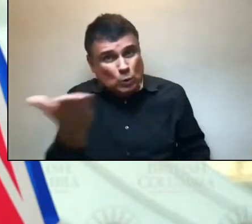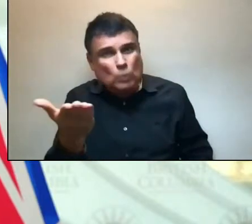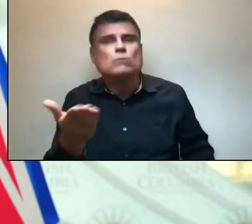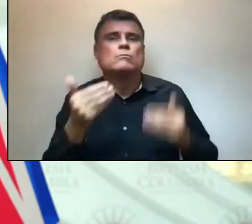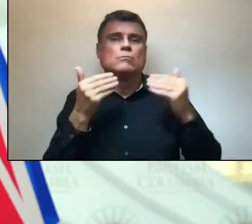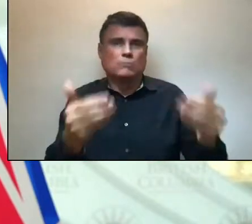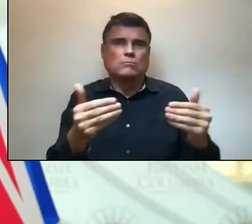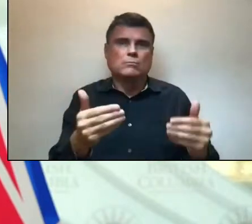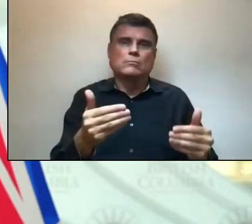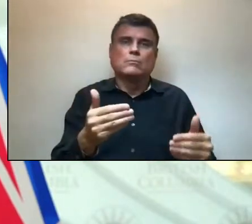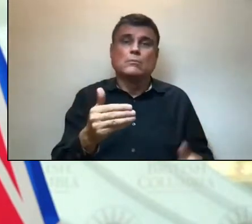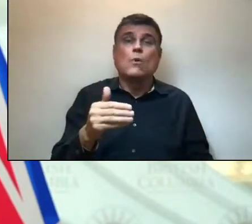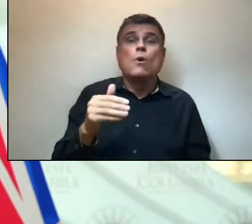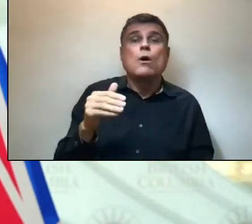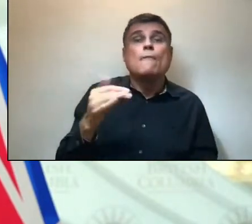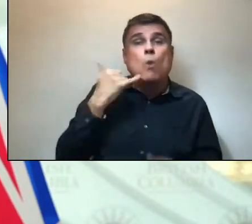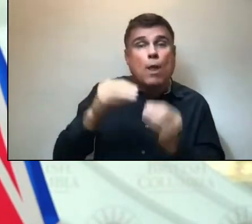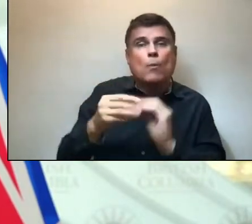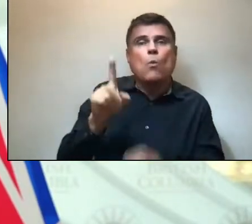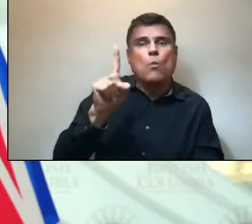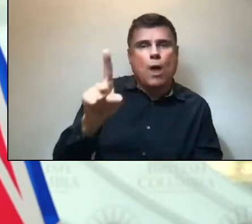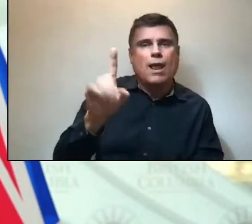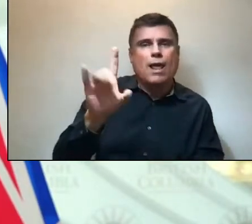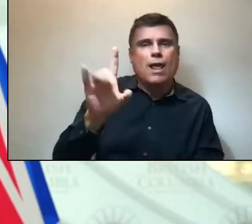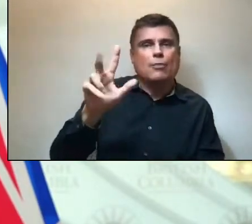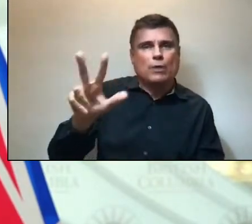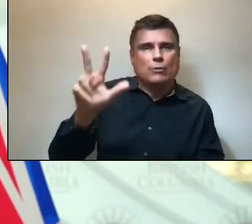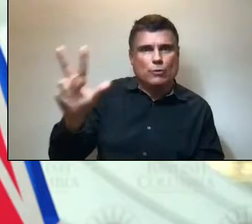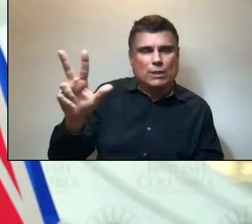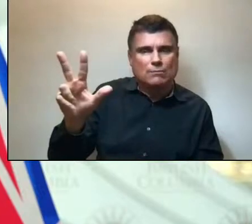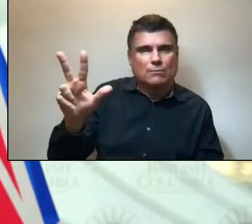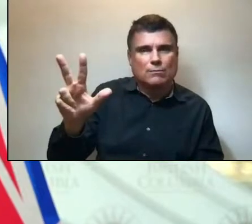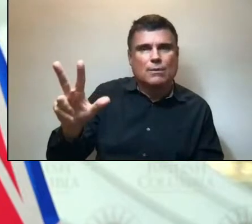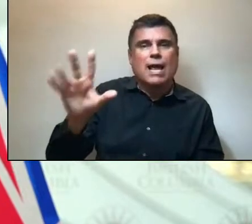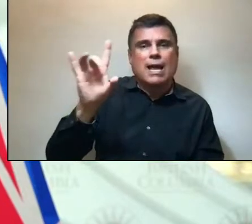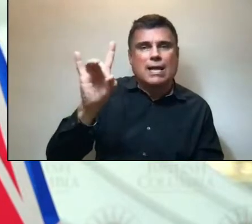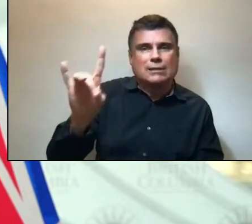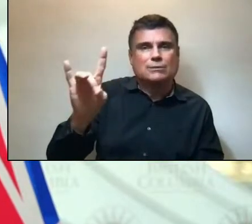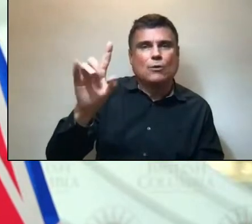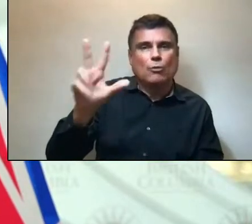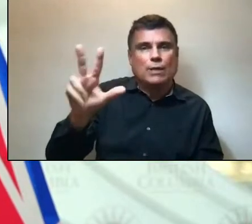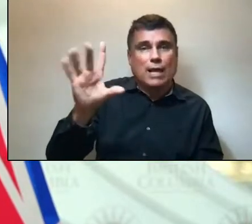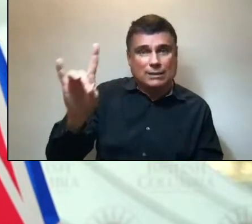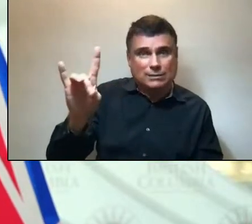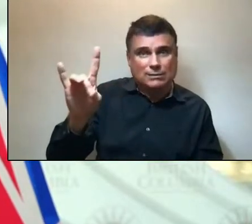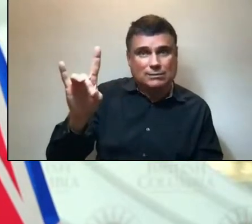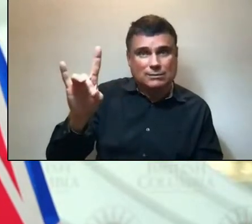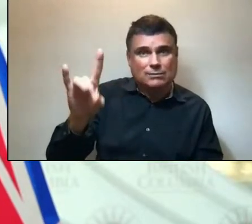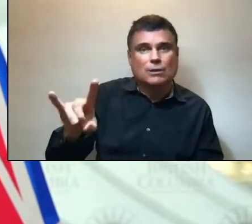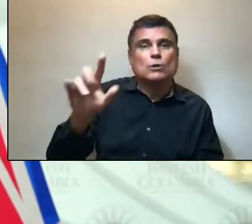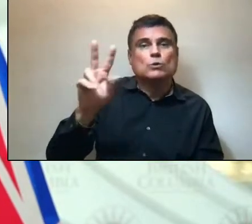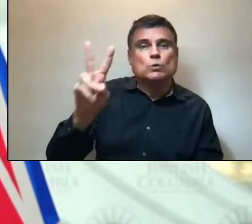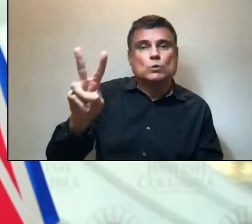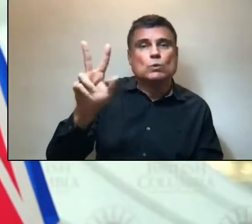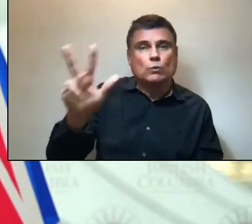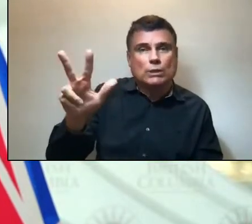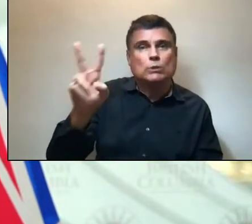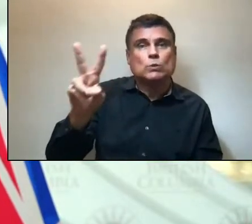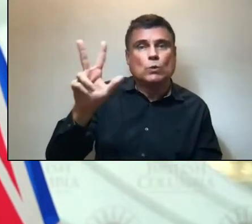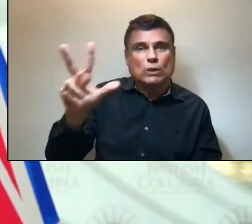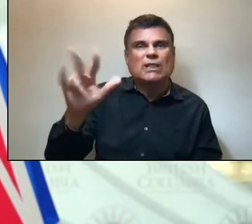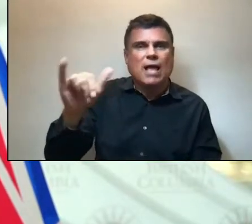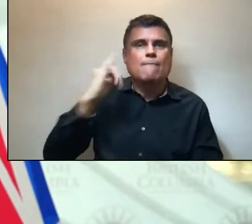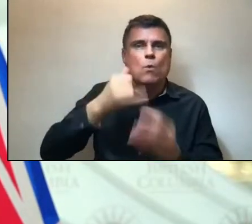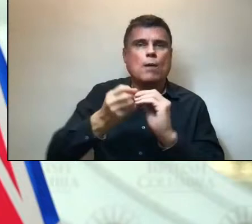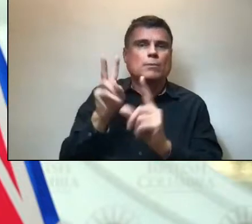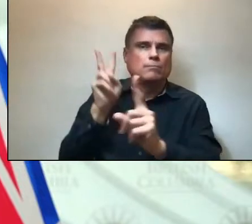1-833-838-2323 if you want to phone, but the best way is to go online through our Get Vaccinated website. And I just wanted